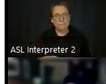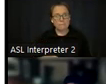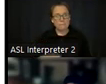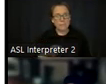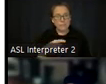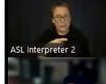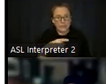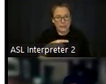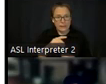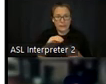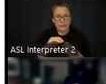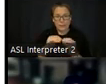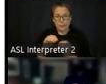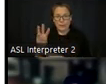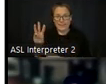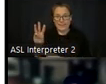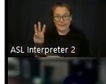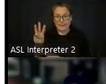that number six.